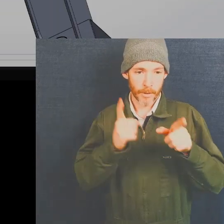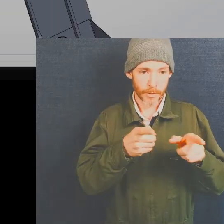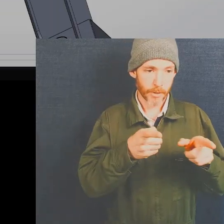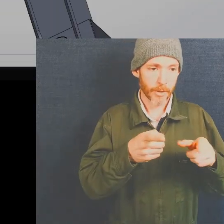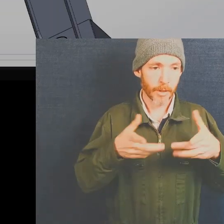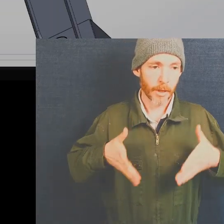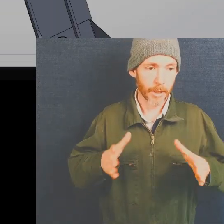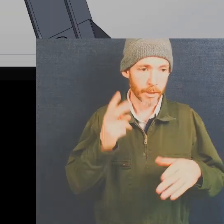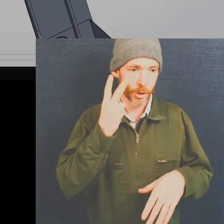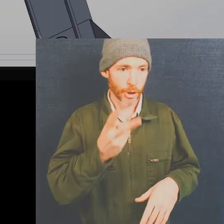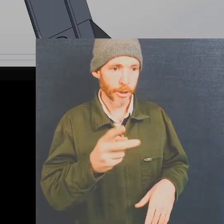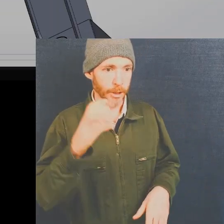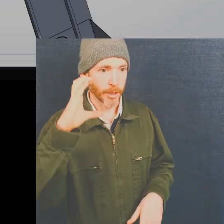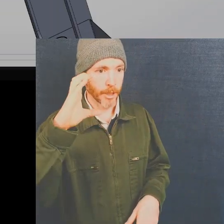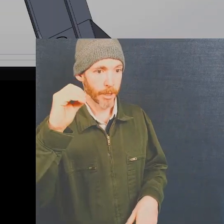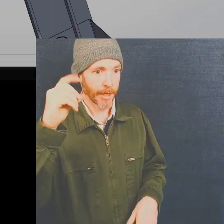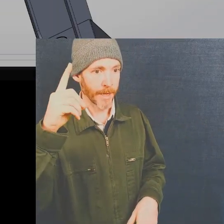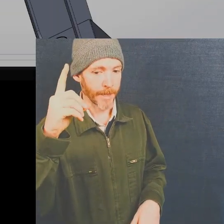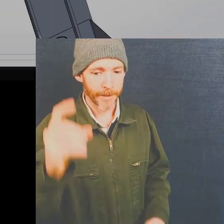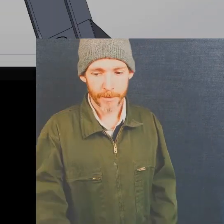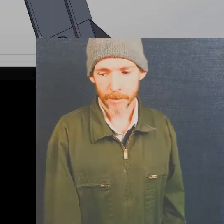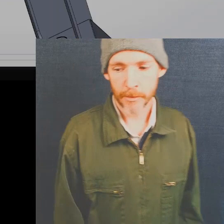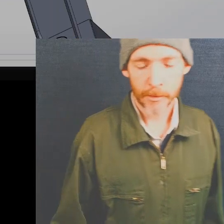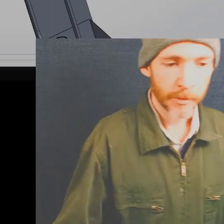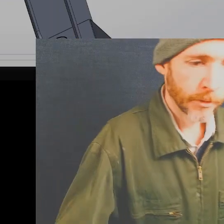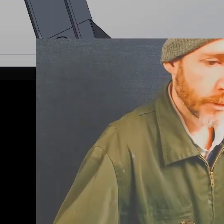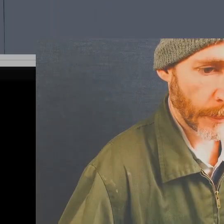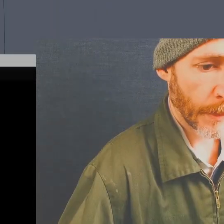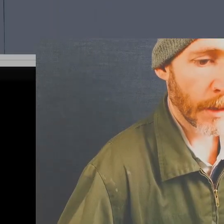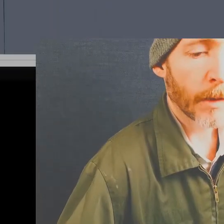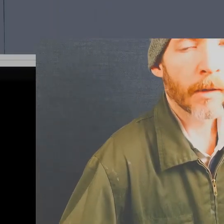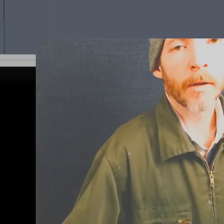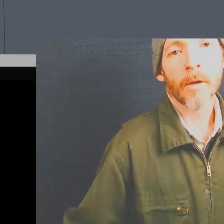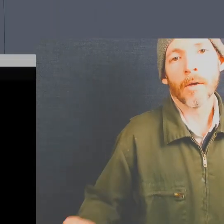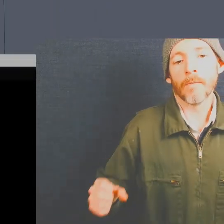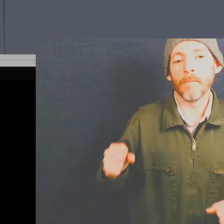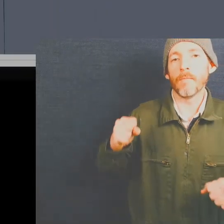So let's look at the CAD.